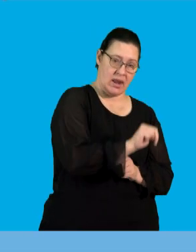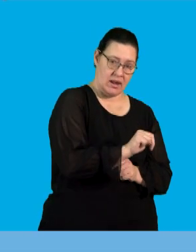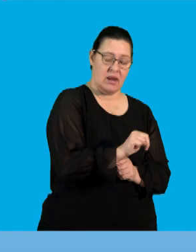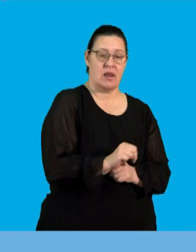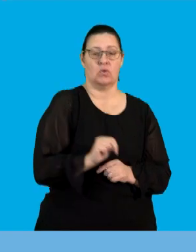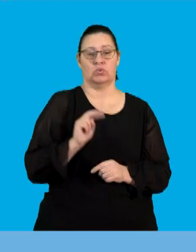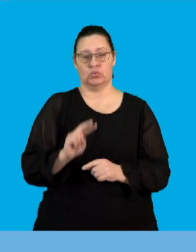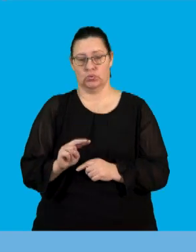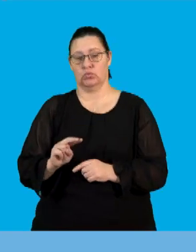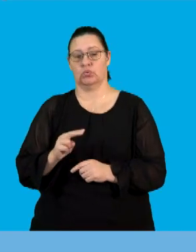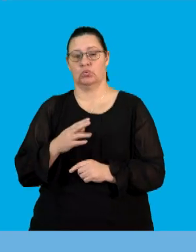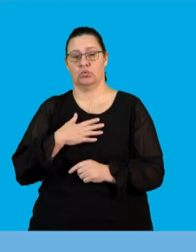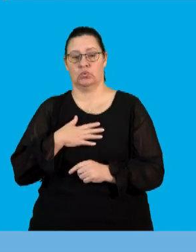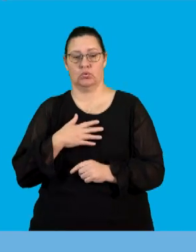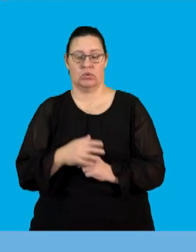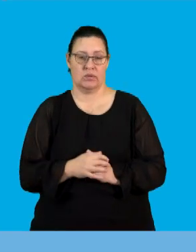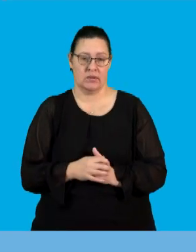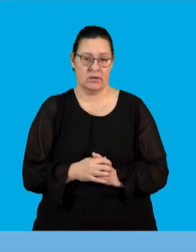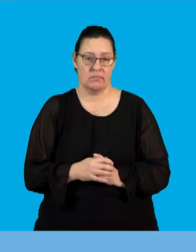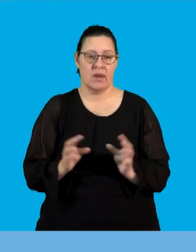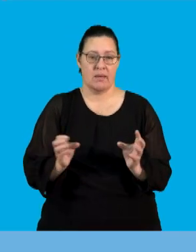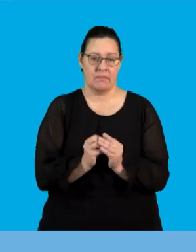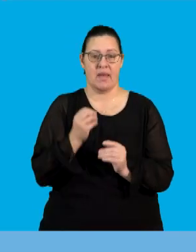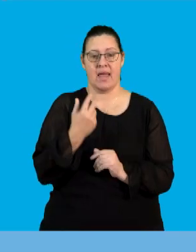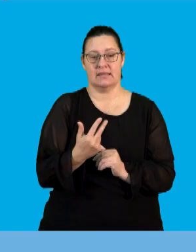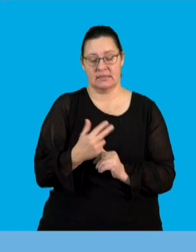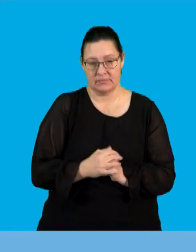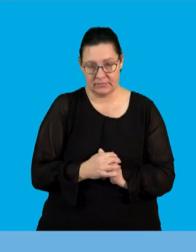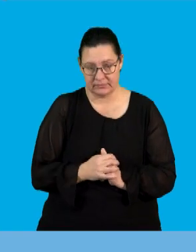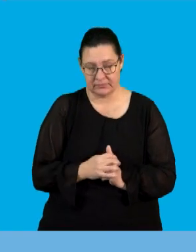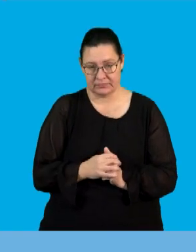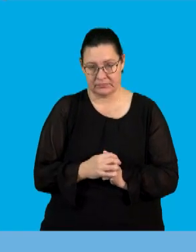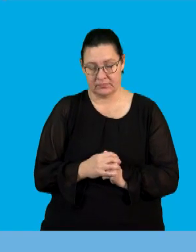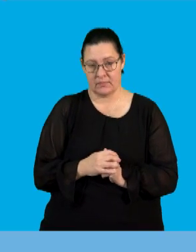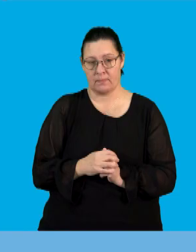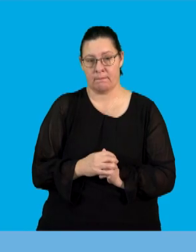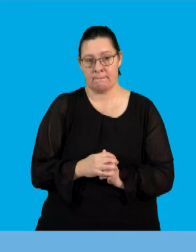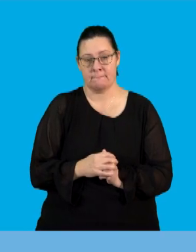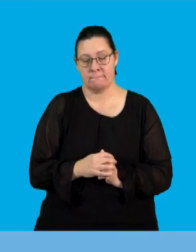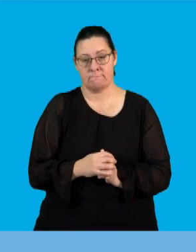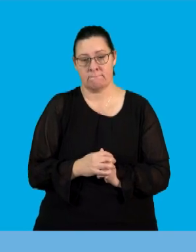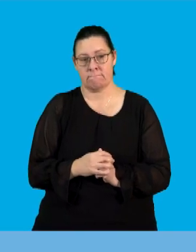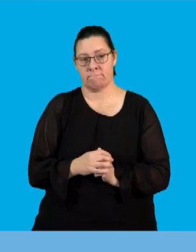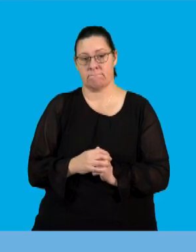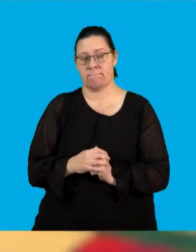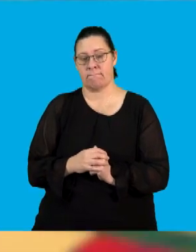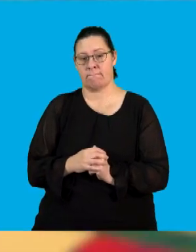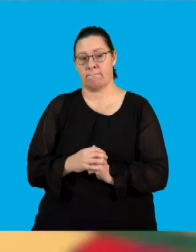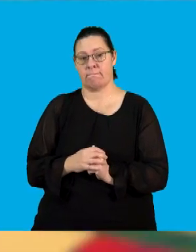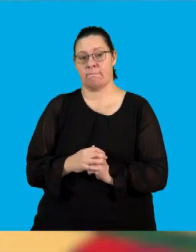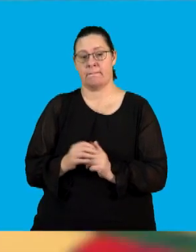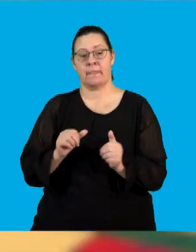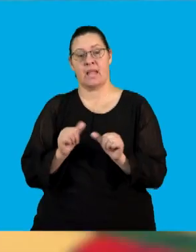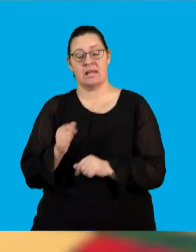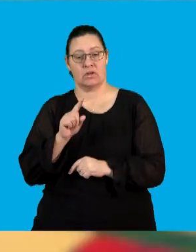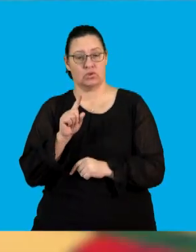have 2 atoms of nitrogen. Then you have 8 atoms of hydrogen because 2 times 4 is 8.